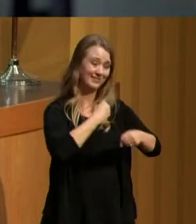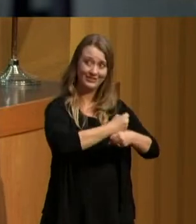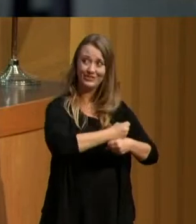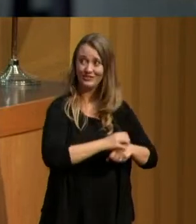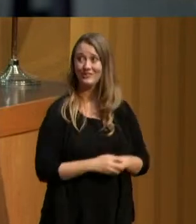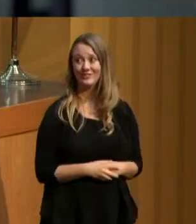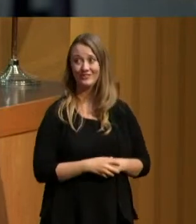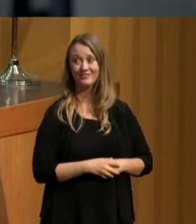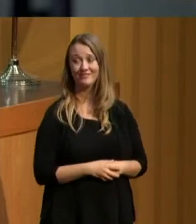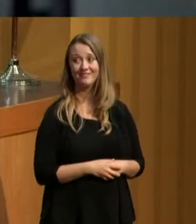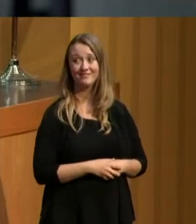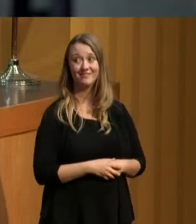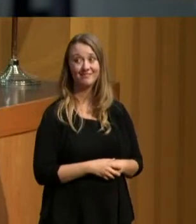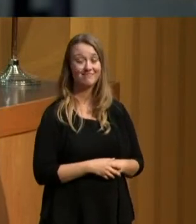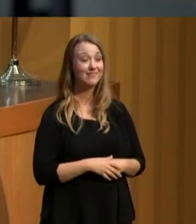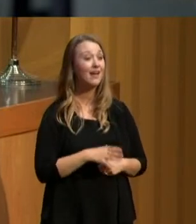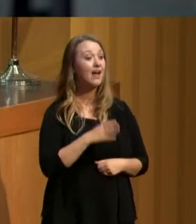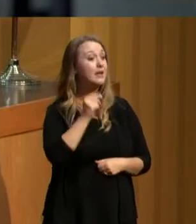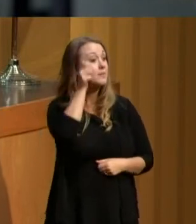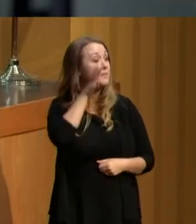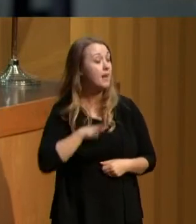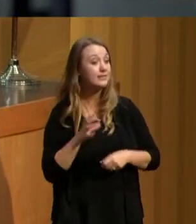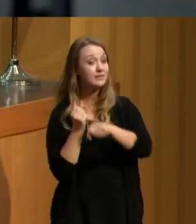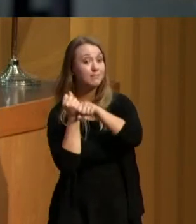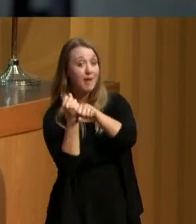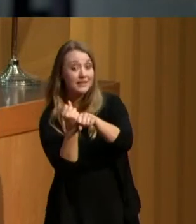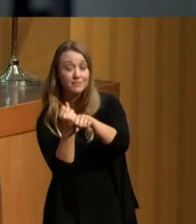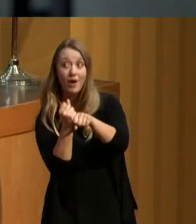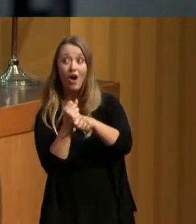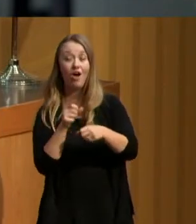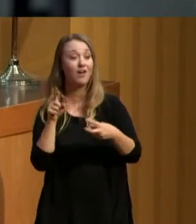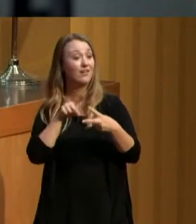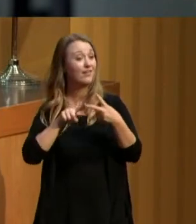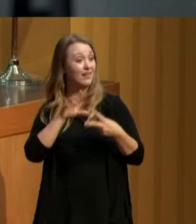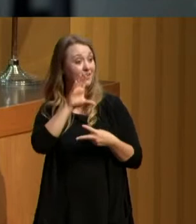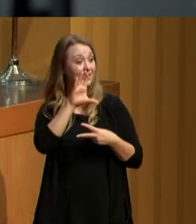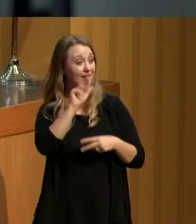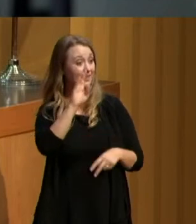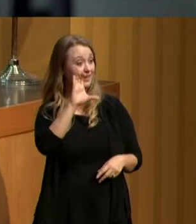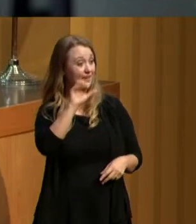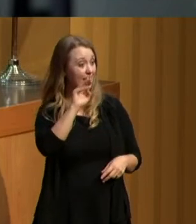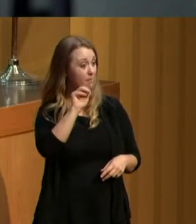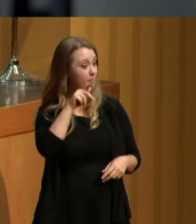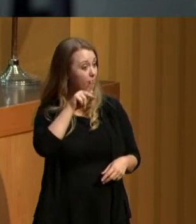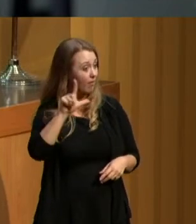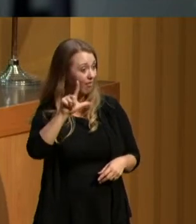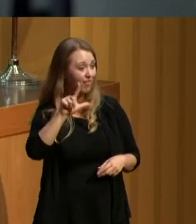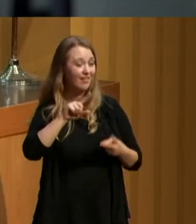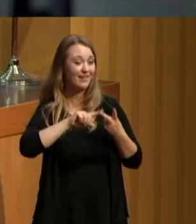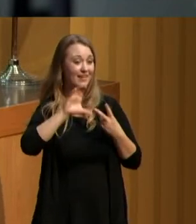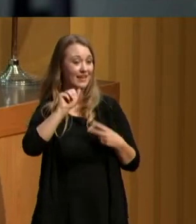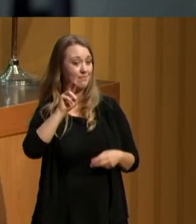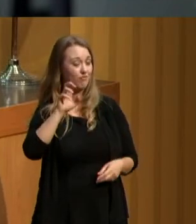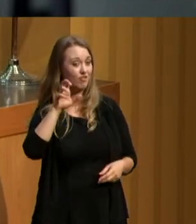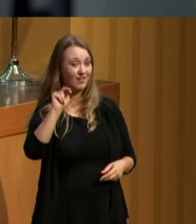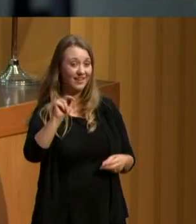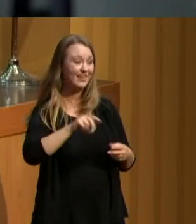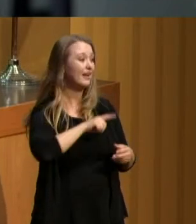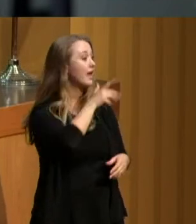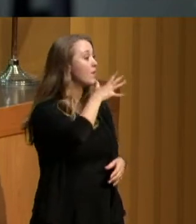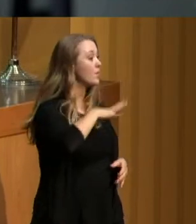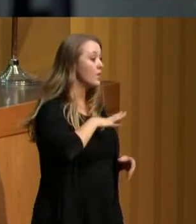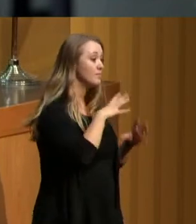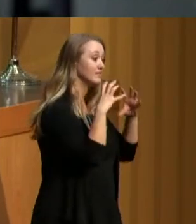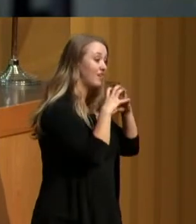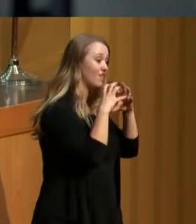head coaches. Baseball, Kevin Kimball. Men's soccer, David Cameron. Women's soccer, Christopher Sagar. Softball, Heinz Mueller.